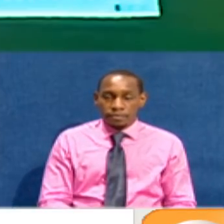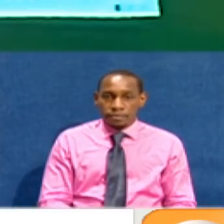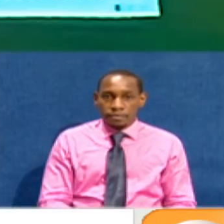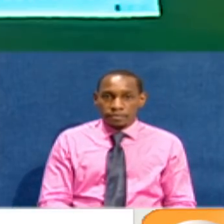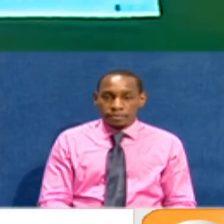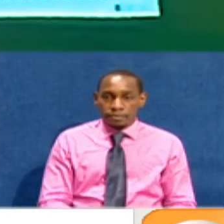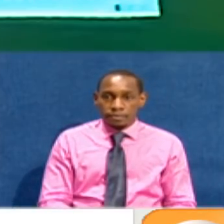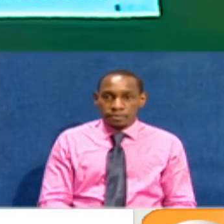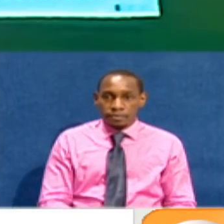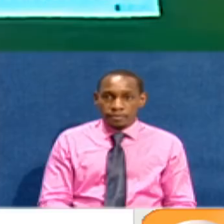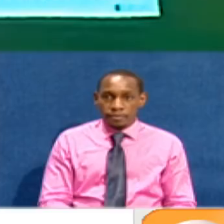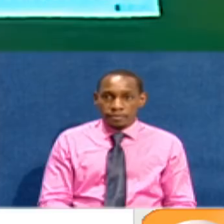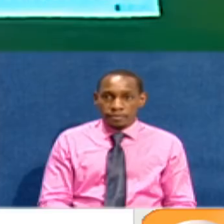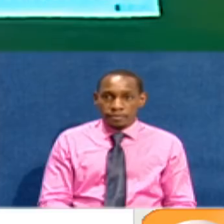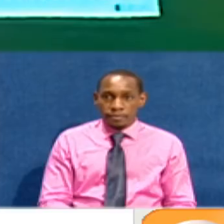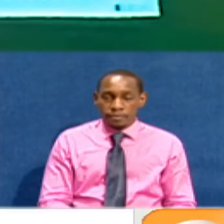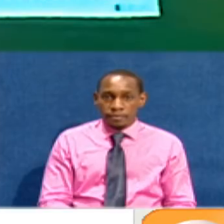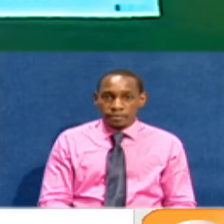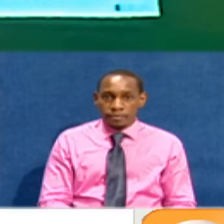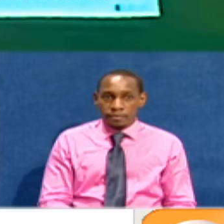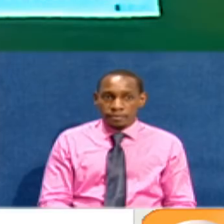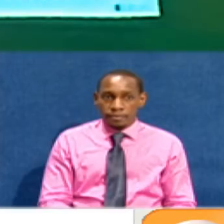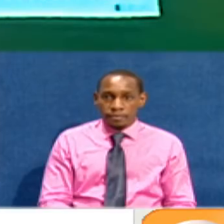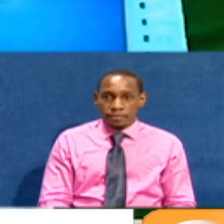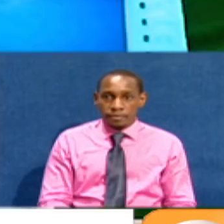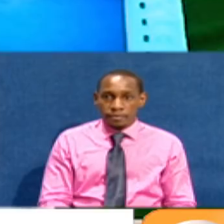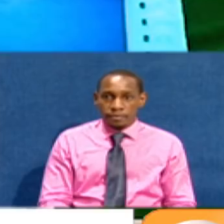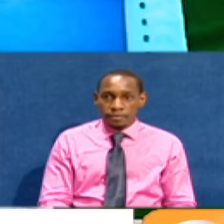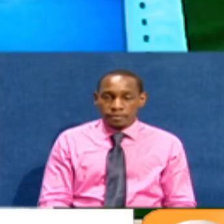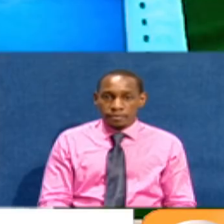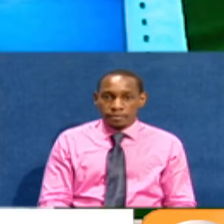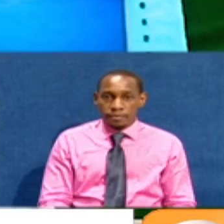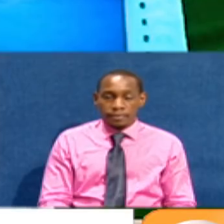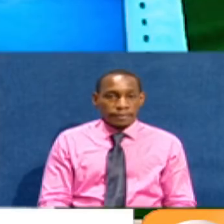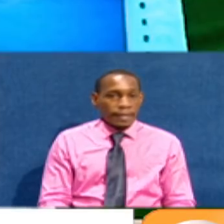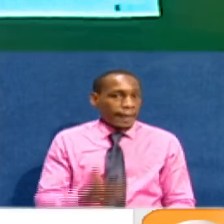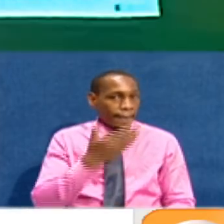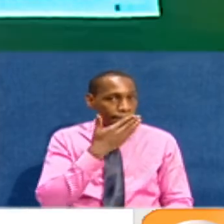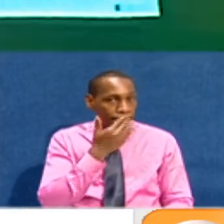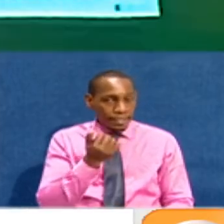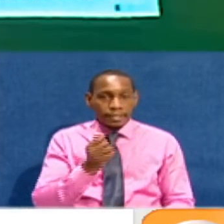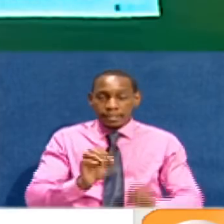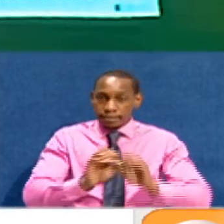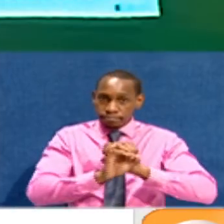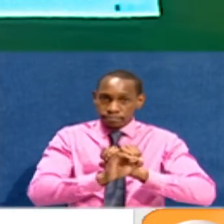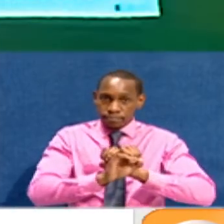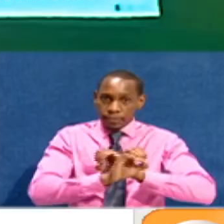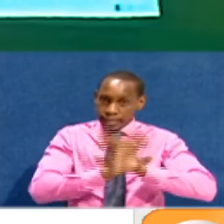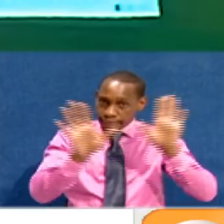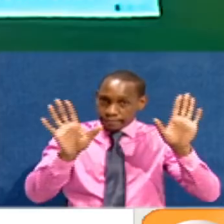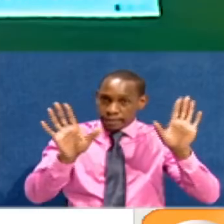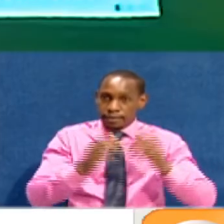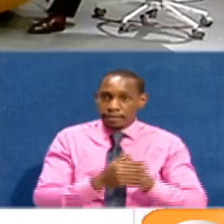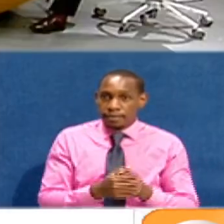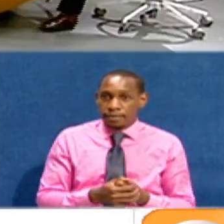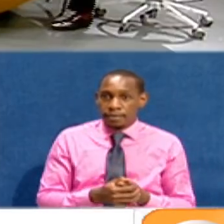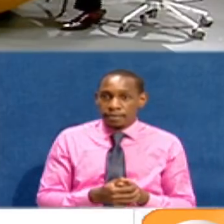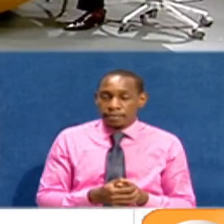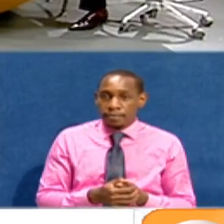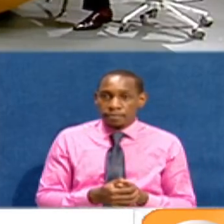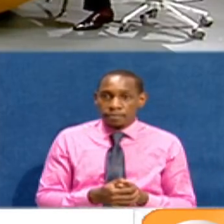Lissu has been making those kinds of claims. But they need to be clarified.